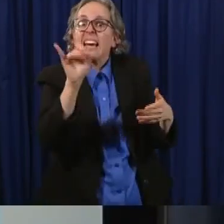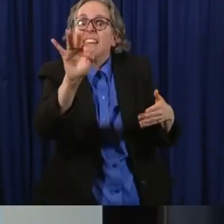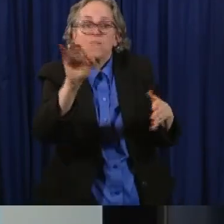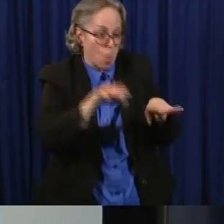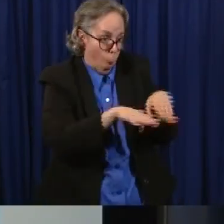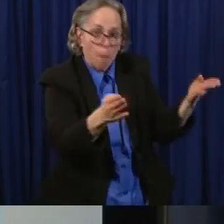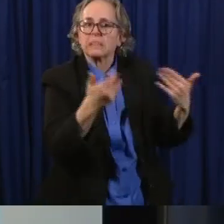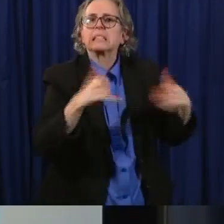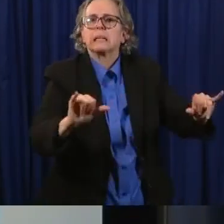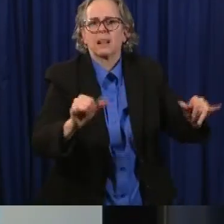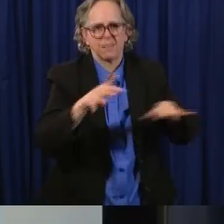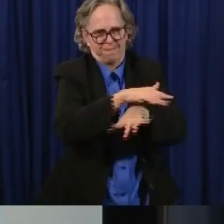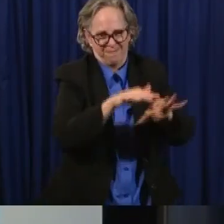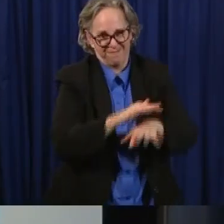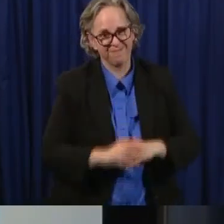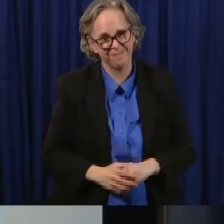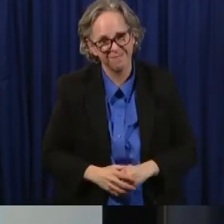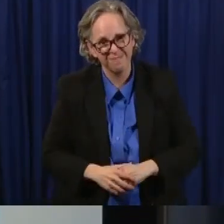out for the